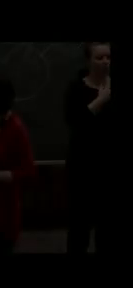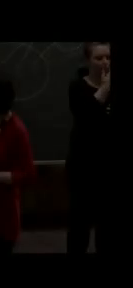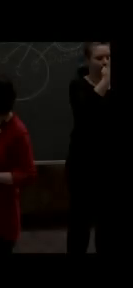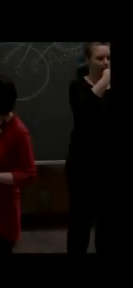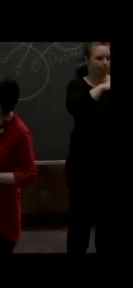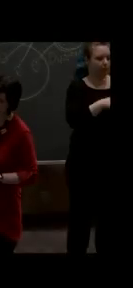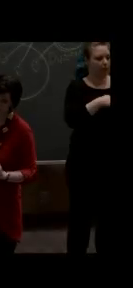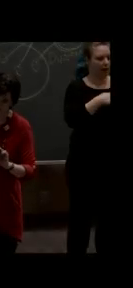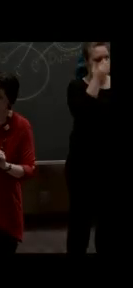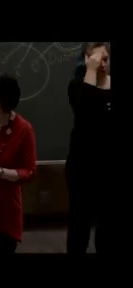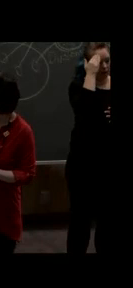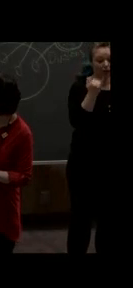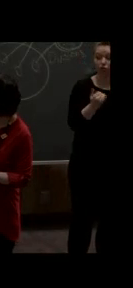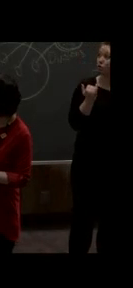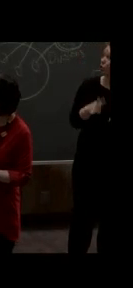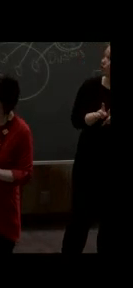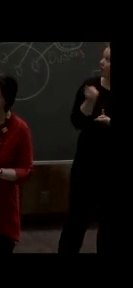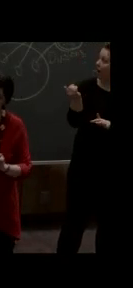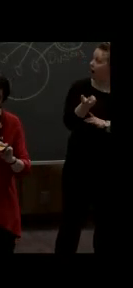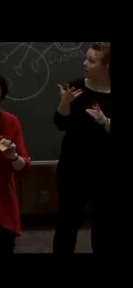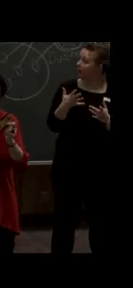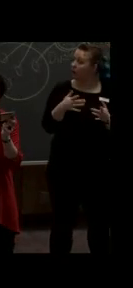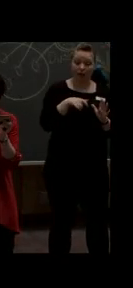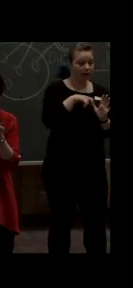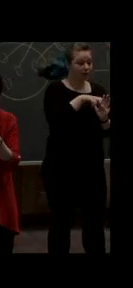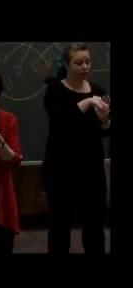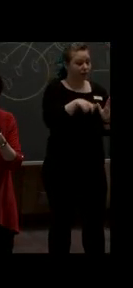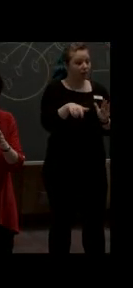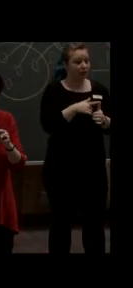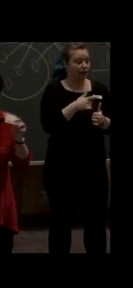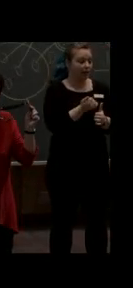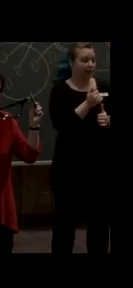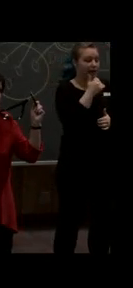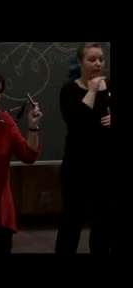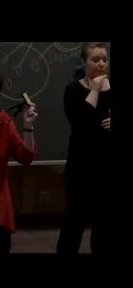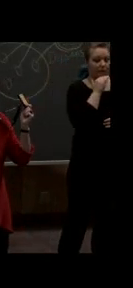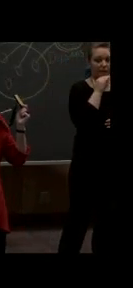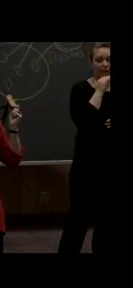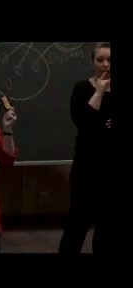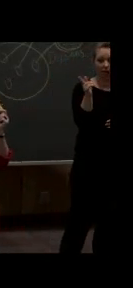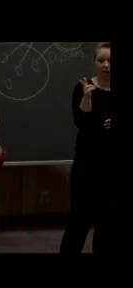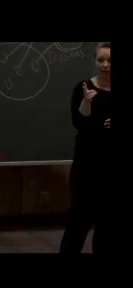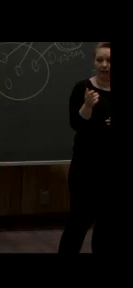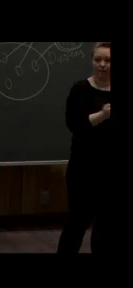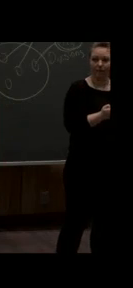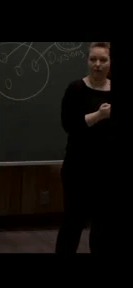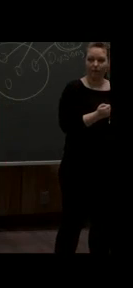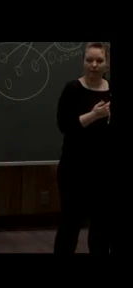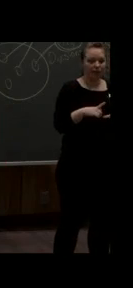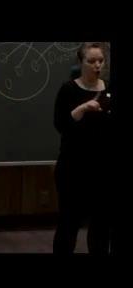And of course, there are other parts. The one down here is a value card. I carry it with me every day. Everybody has